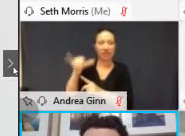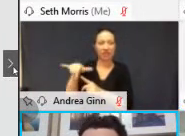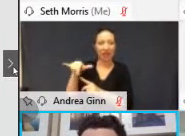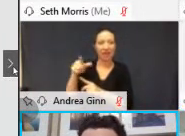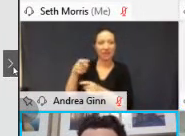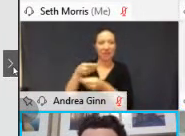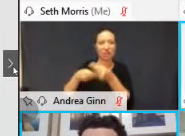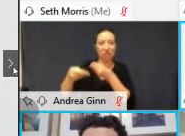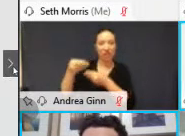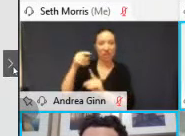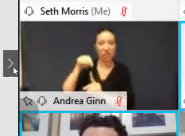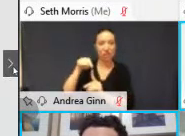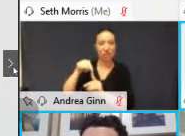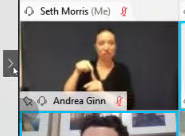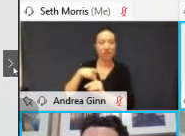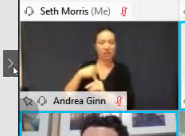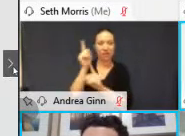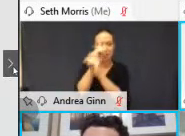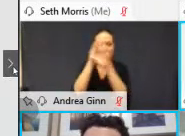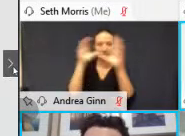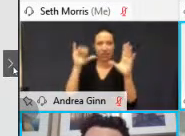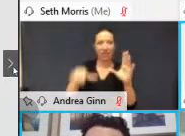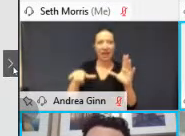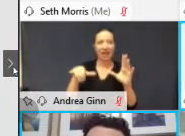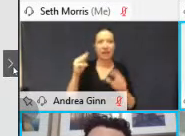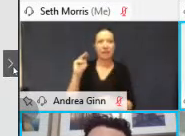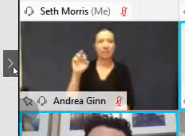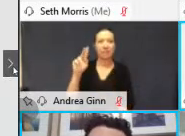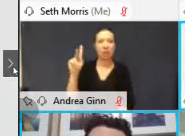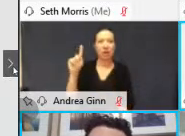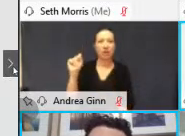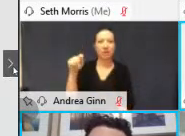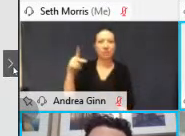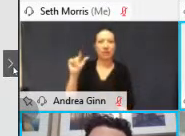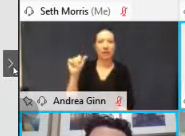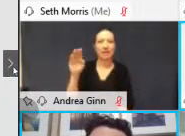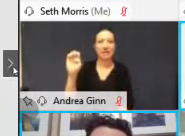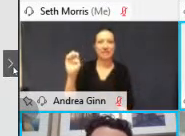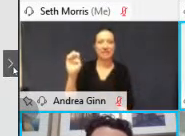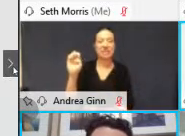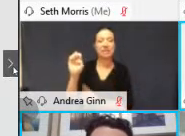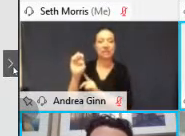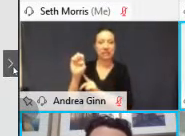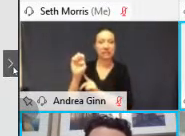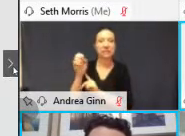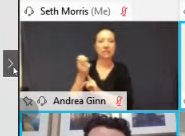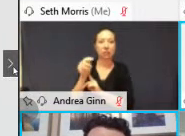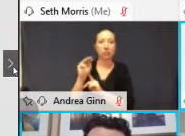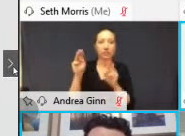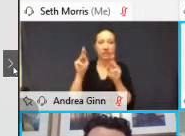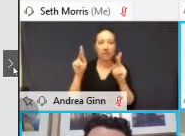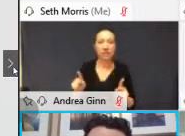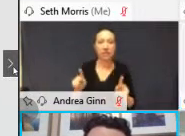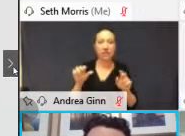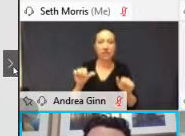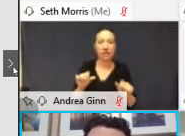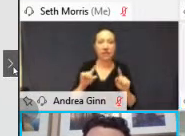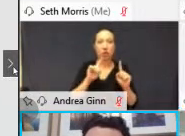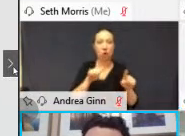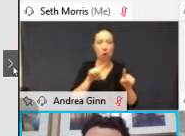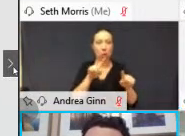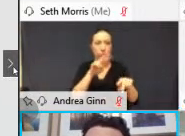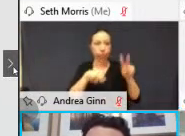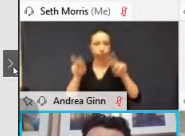the marketplace, where a New Mexican goes to buy private insurance when